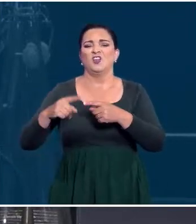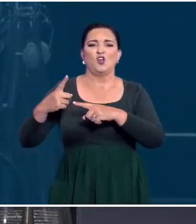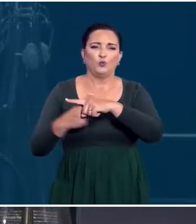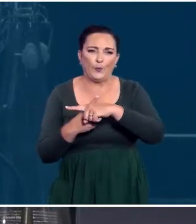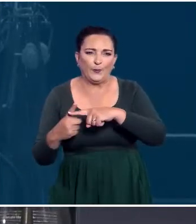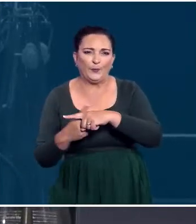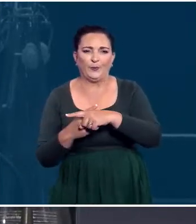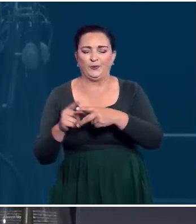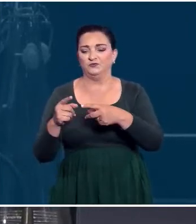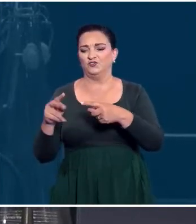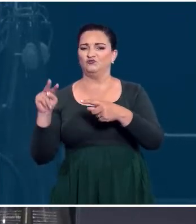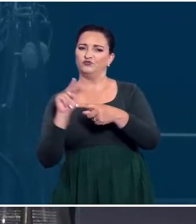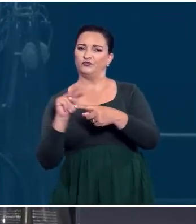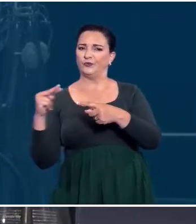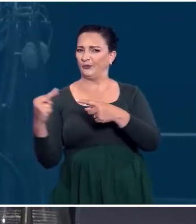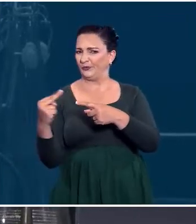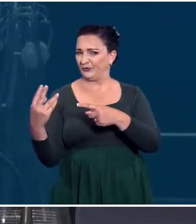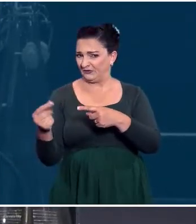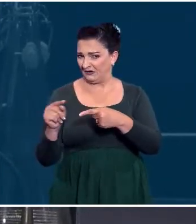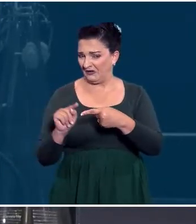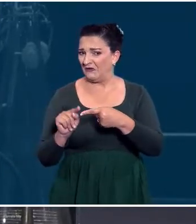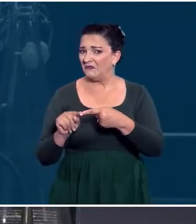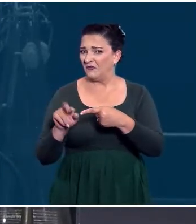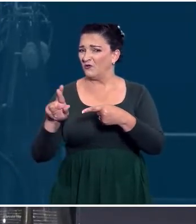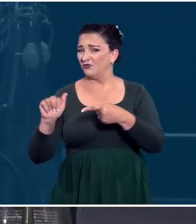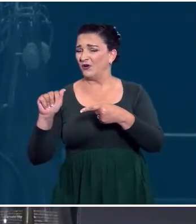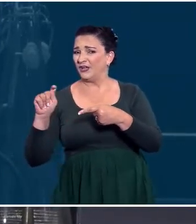different views about it. There were some